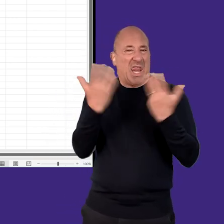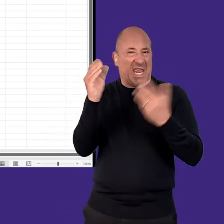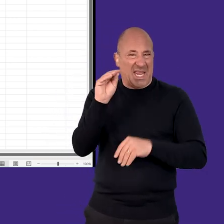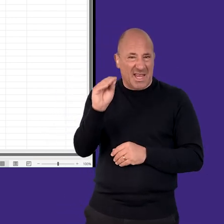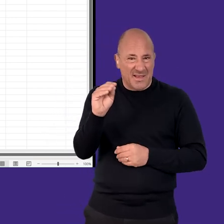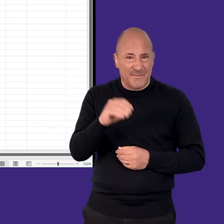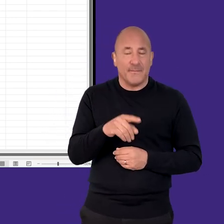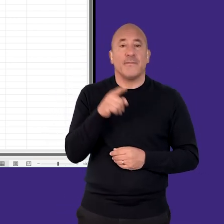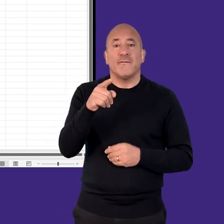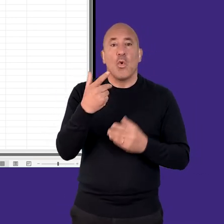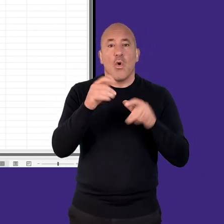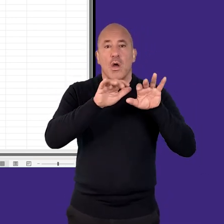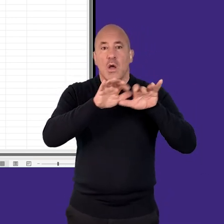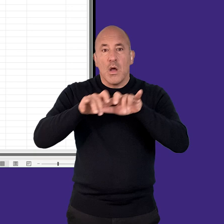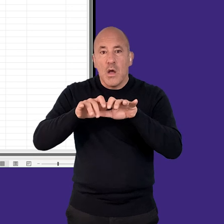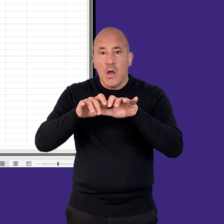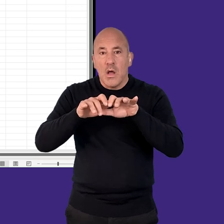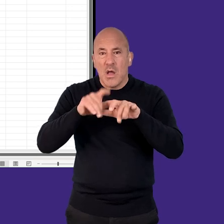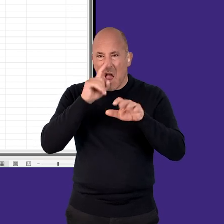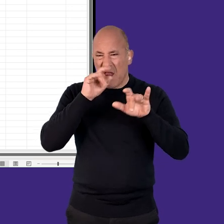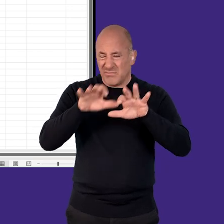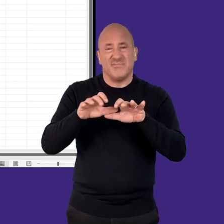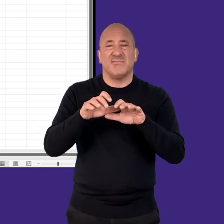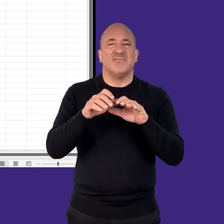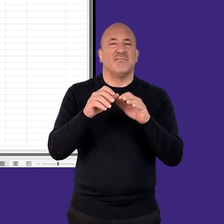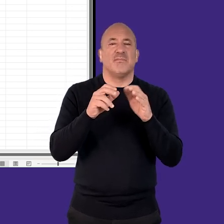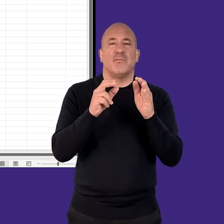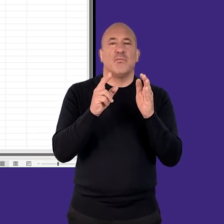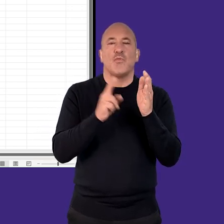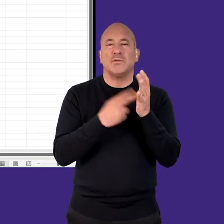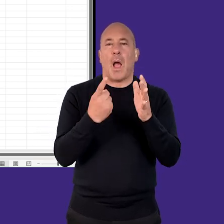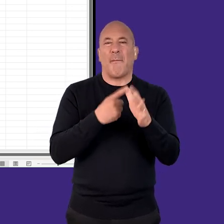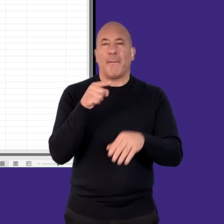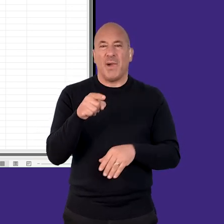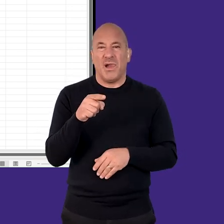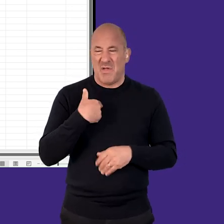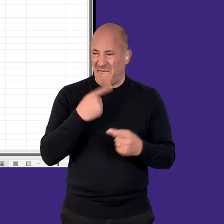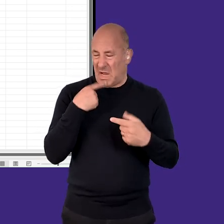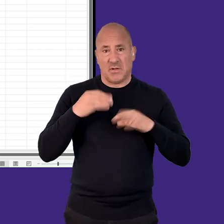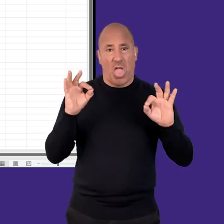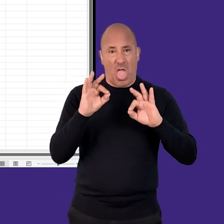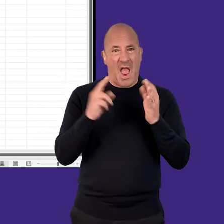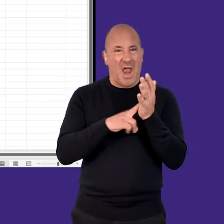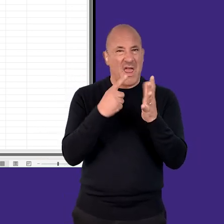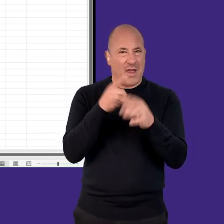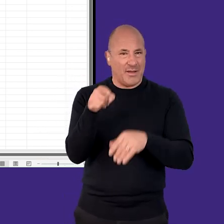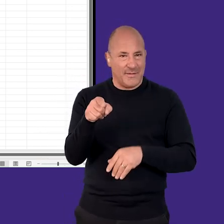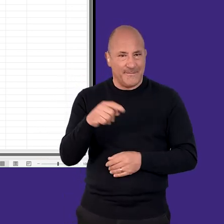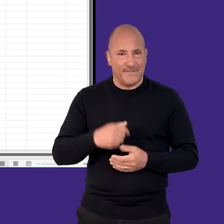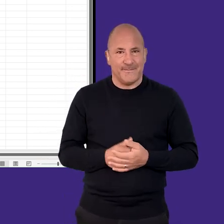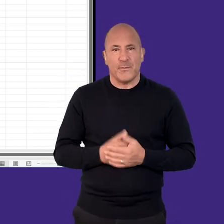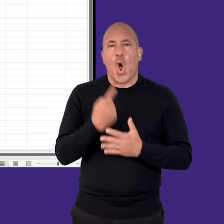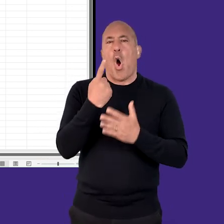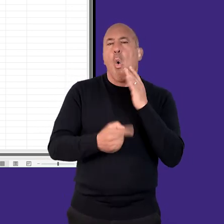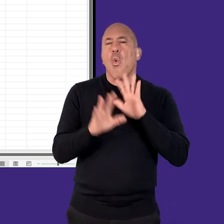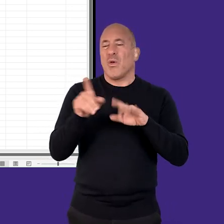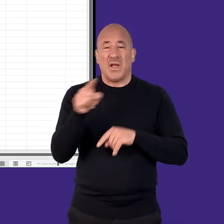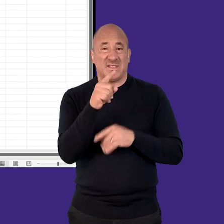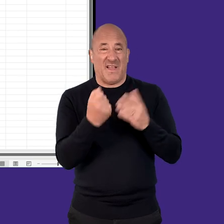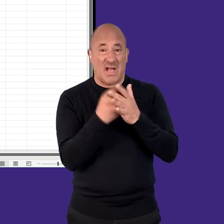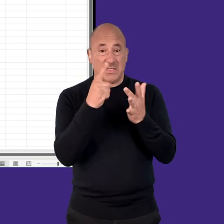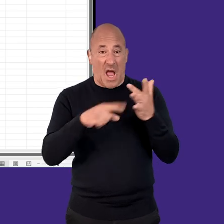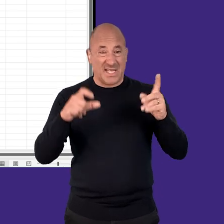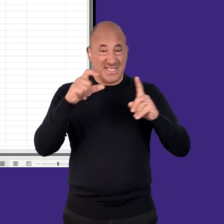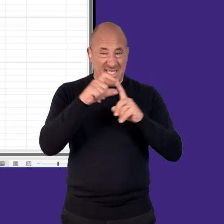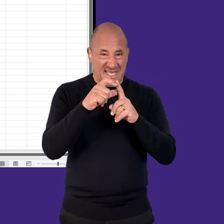value. For any text-based value, you can enter not applicable if you do not have that information. The exception